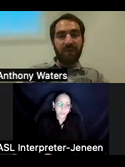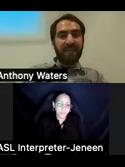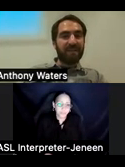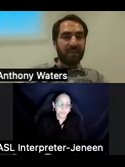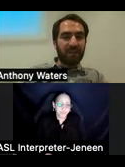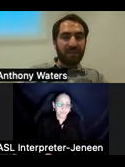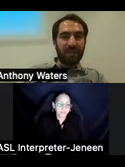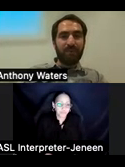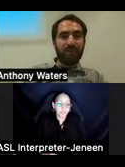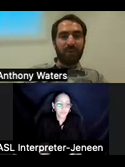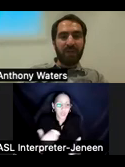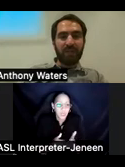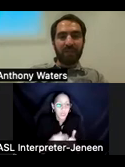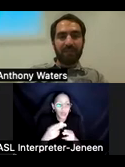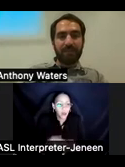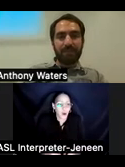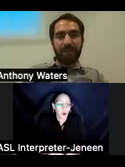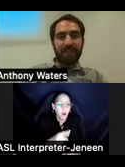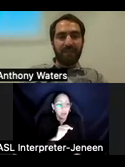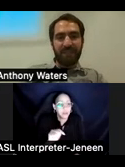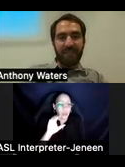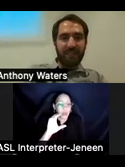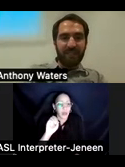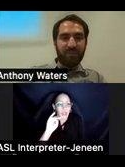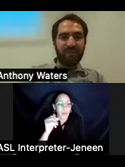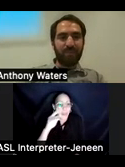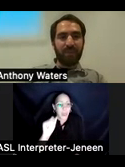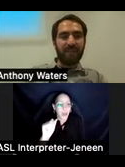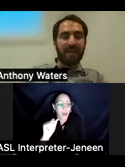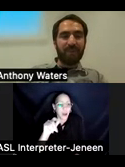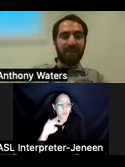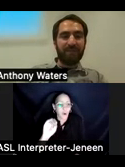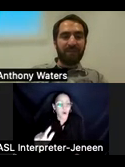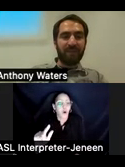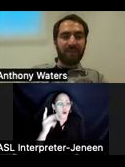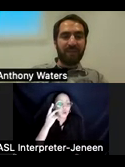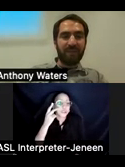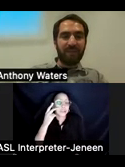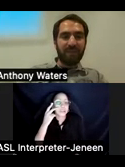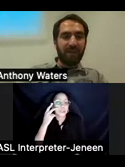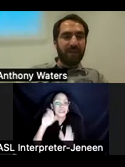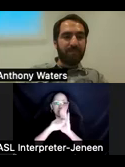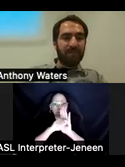And so again, it's called the Columbia Protocol. And you can see the sort of symbol in the top left of the